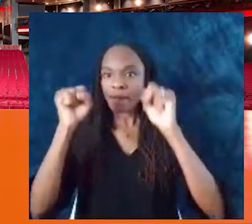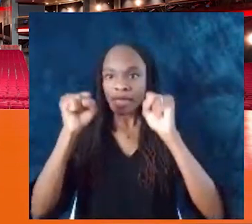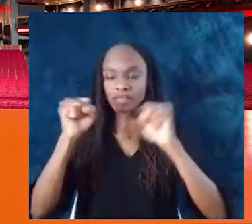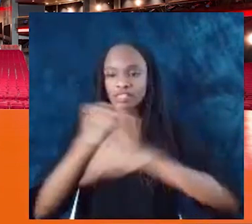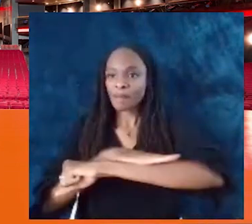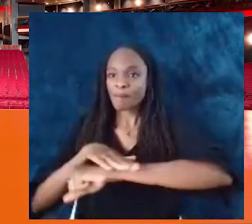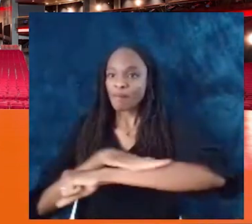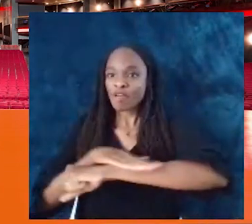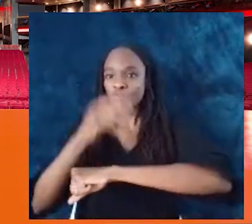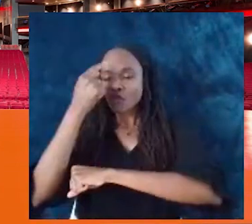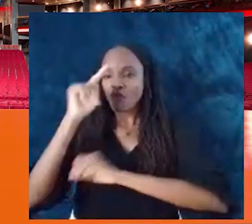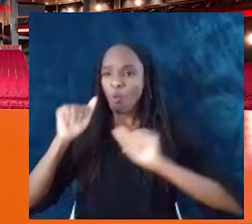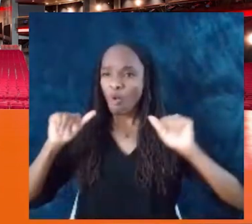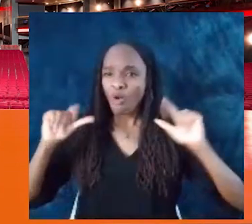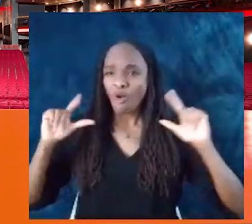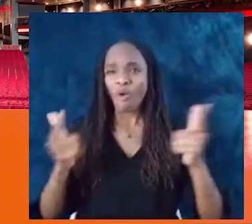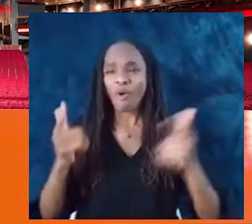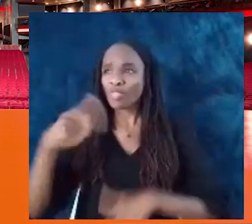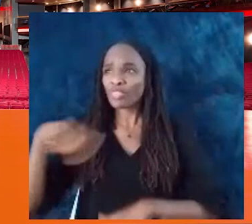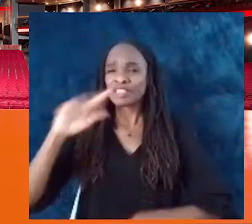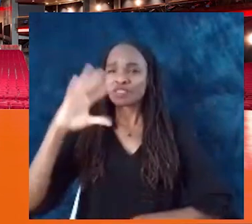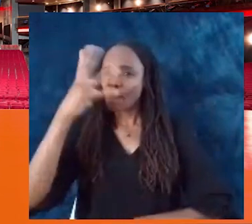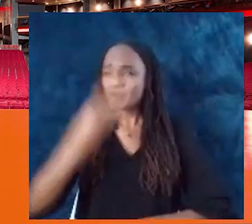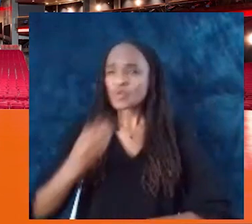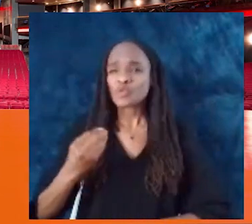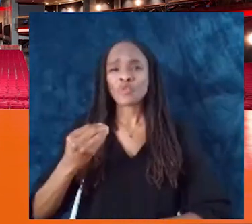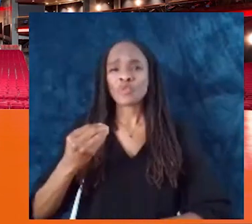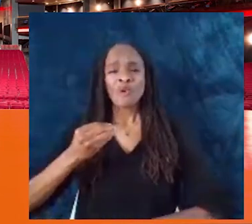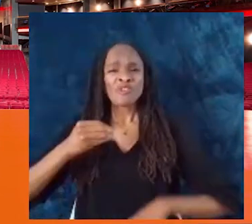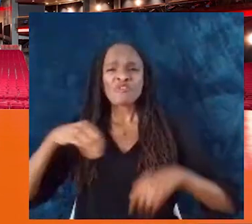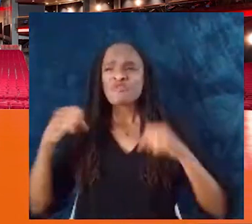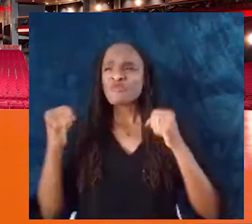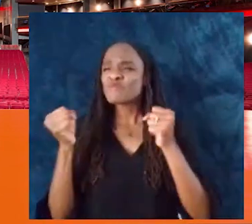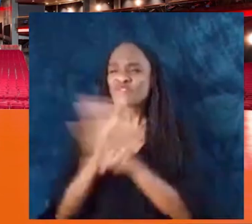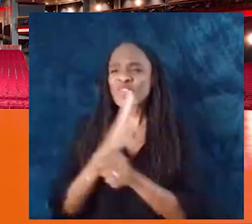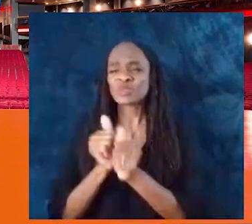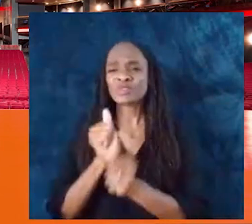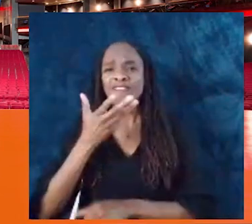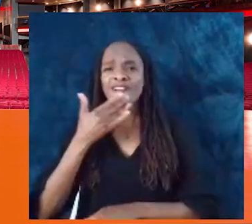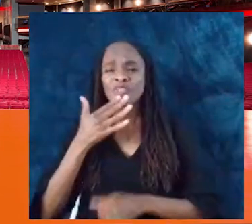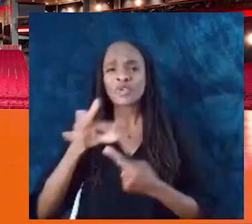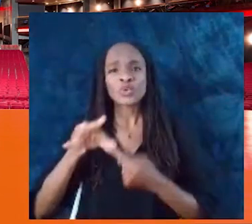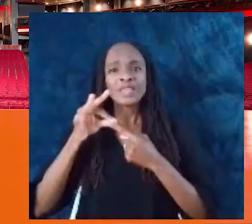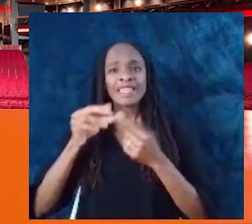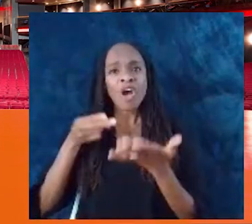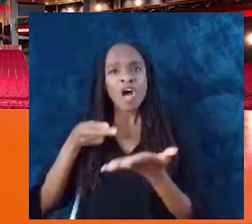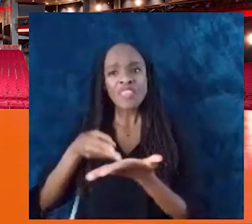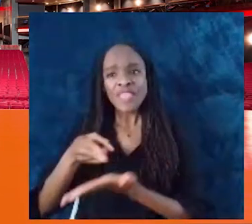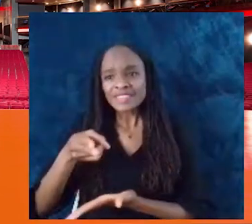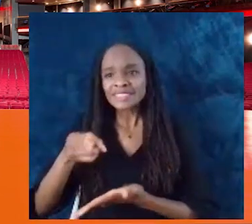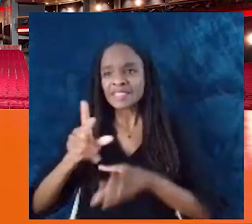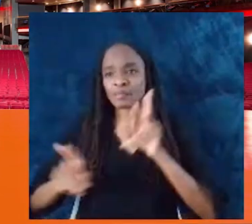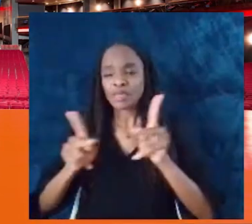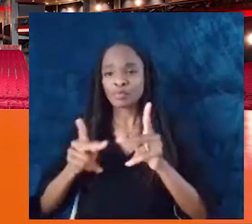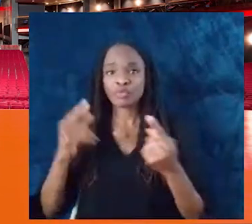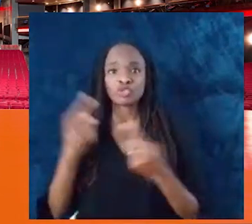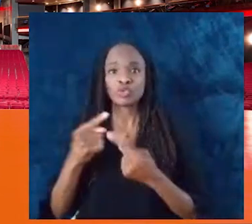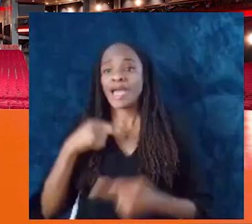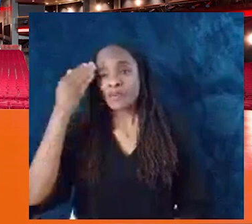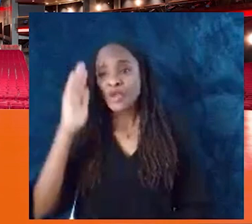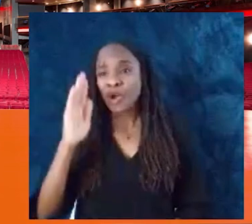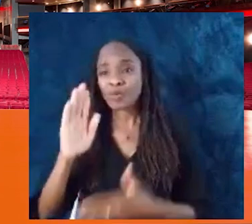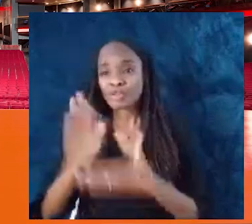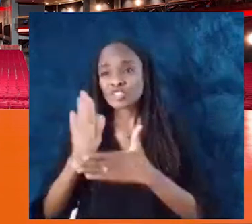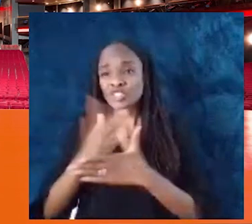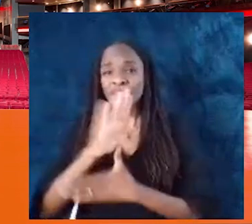for all of these beautiful, colorful, unique, and authentic people to, I don't know, just share their voices